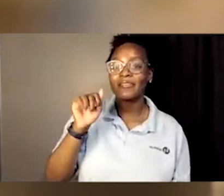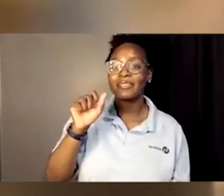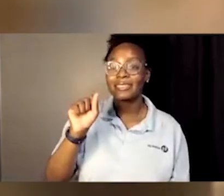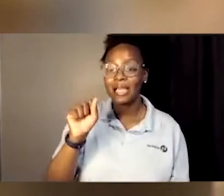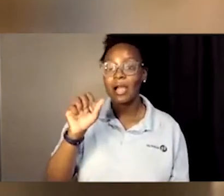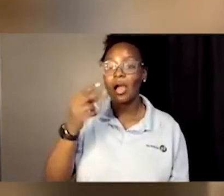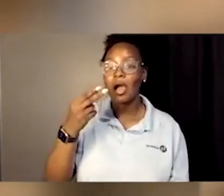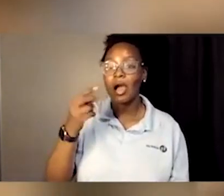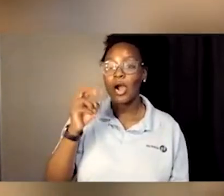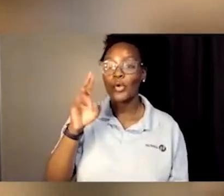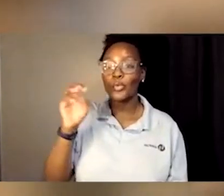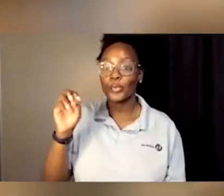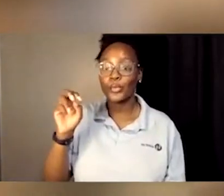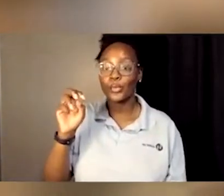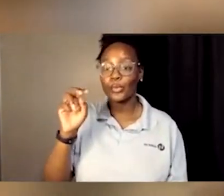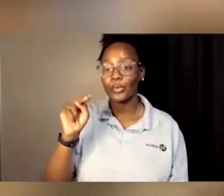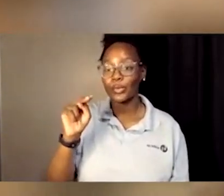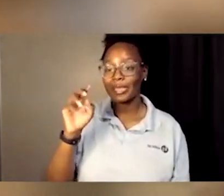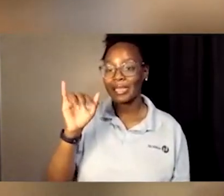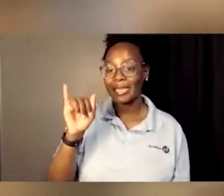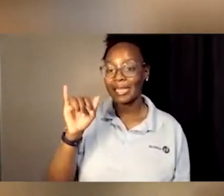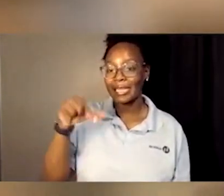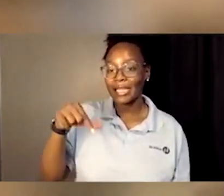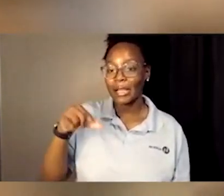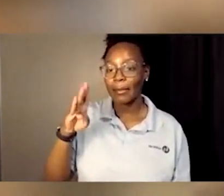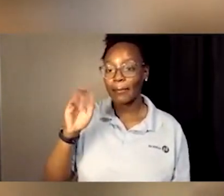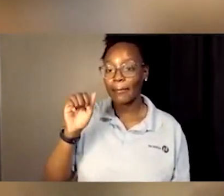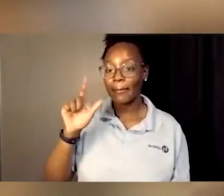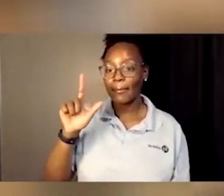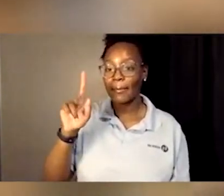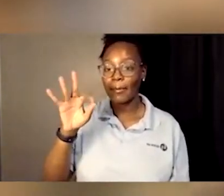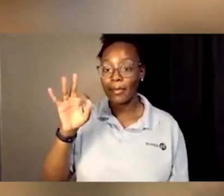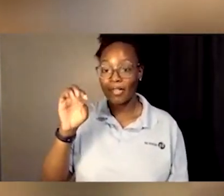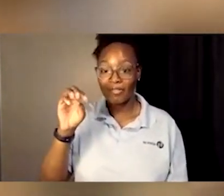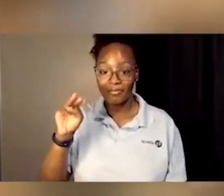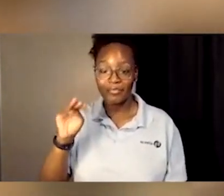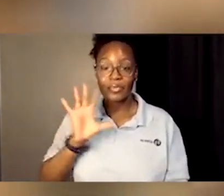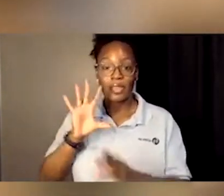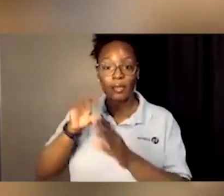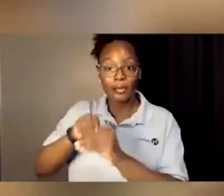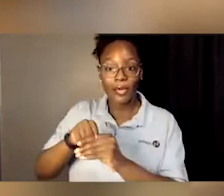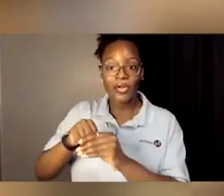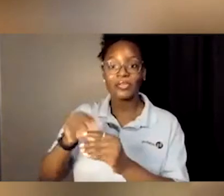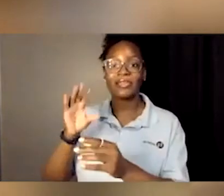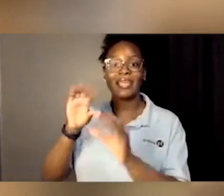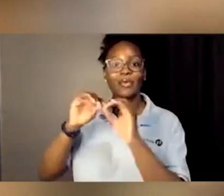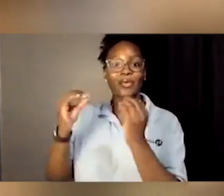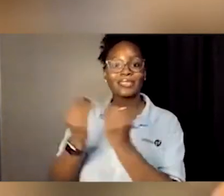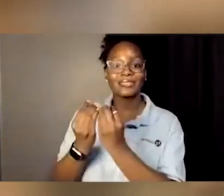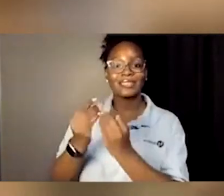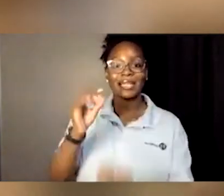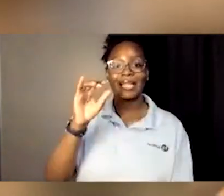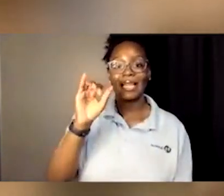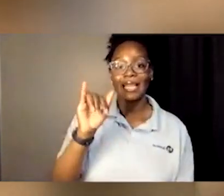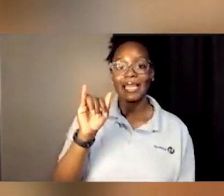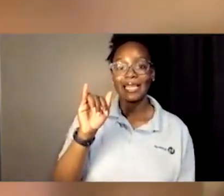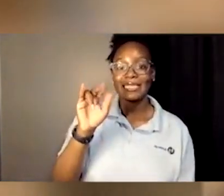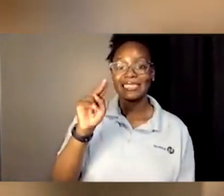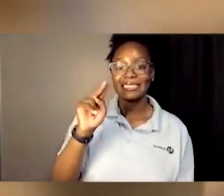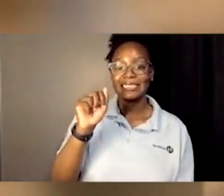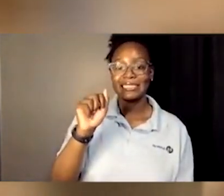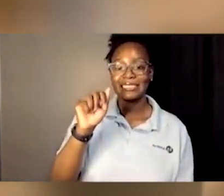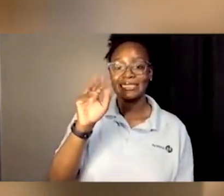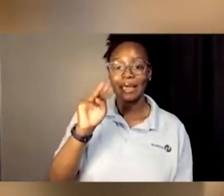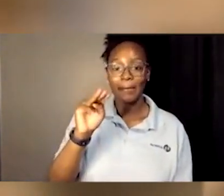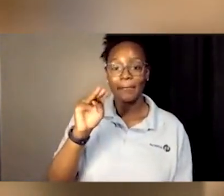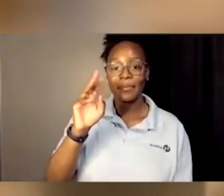And I've been part of an organization in the UK called Nisa Nashim, which is very similar to our Sisters